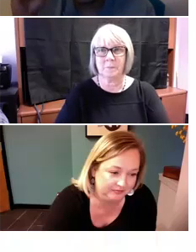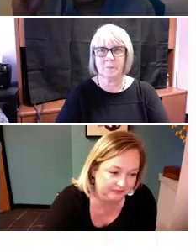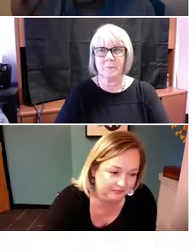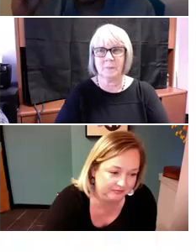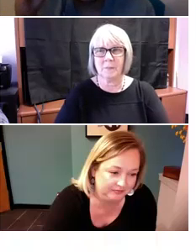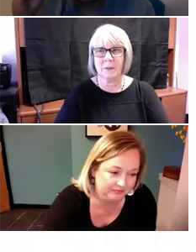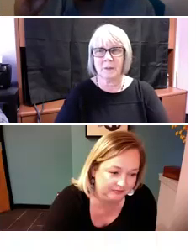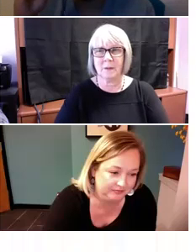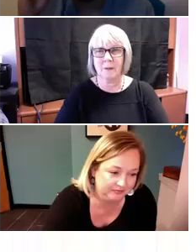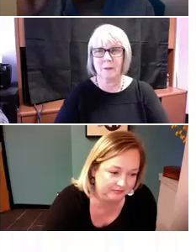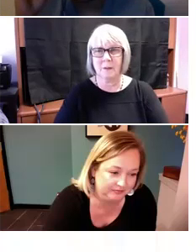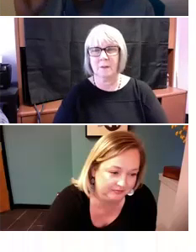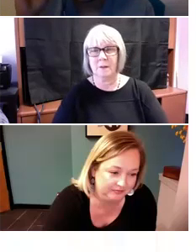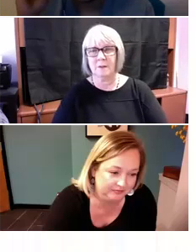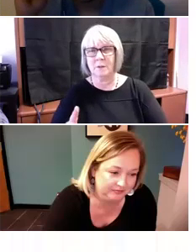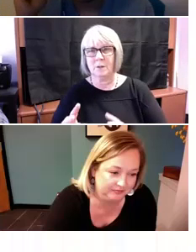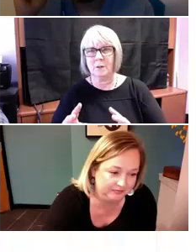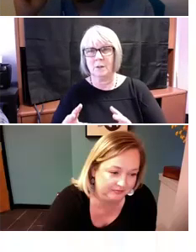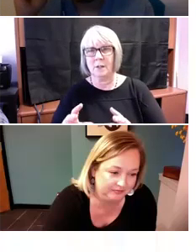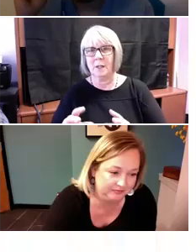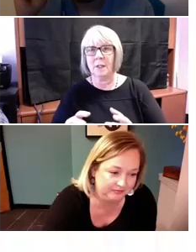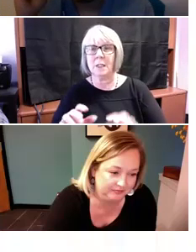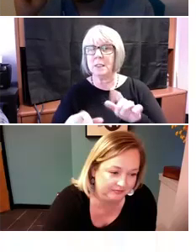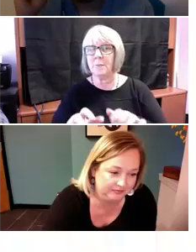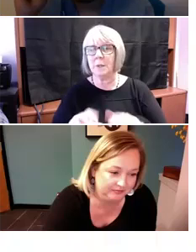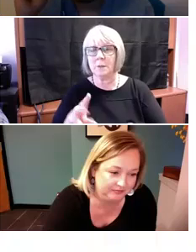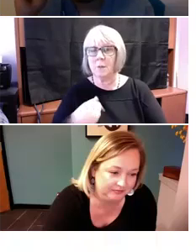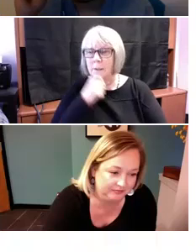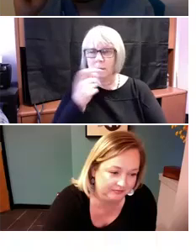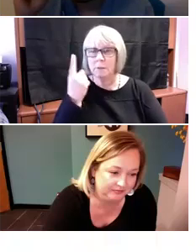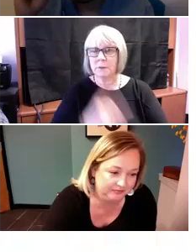So don't type in yes, type in no if you do not understand yet.